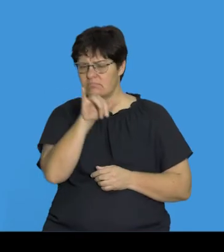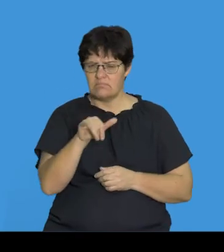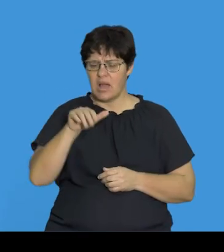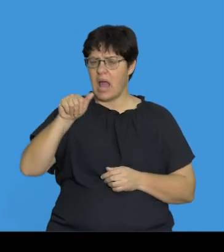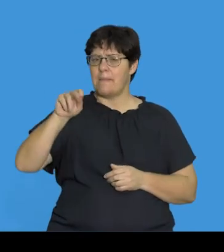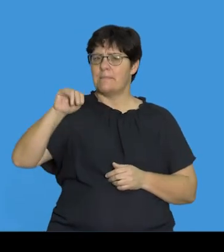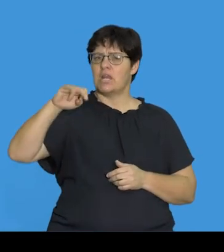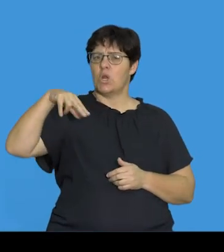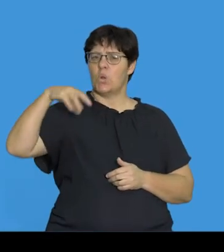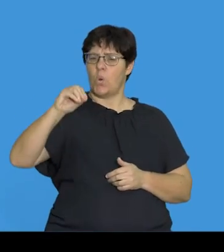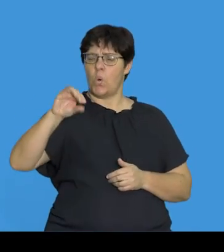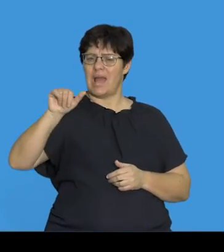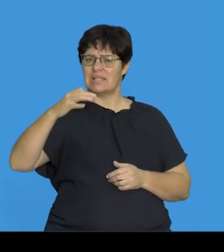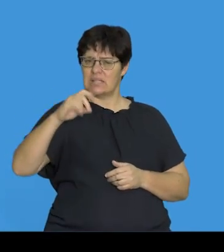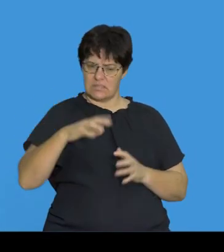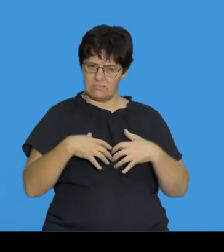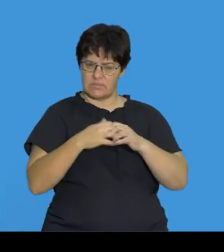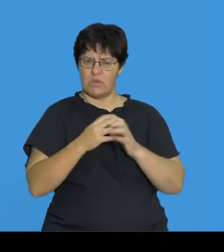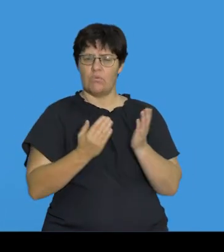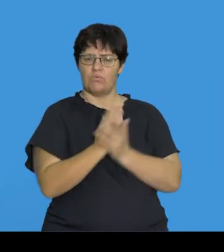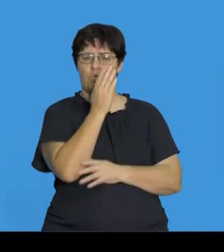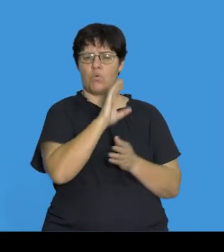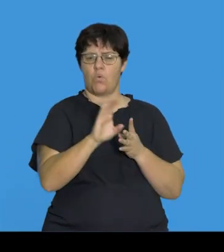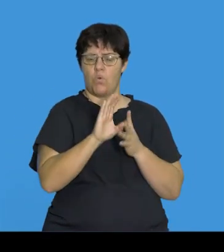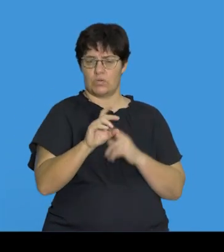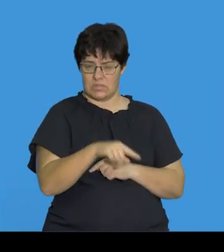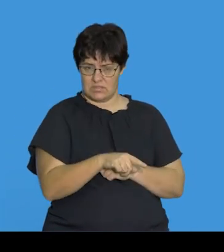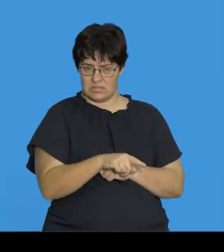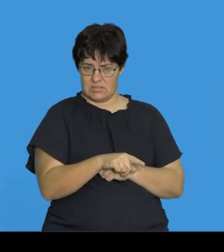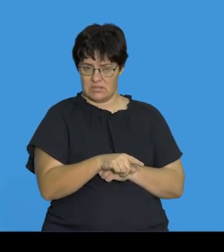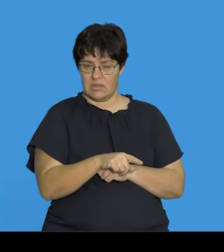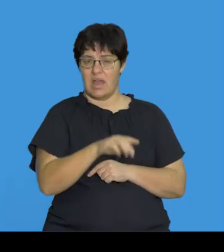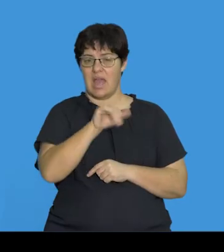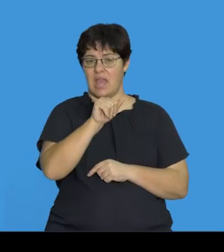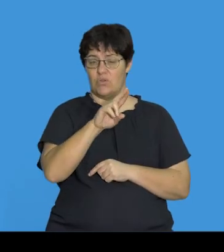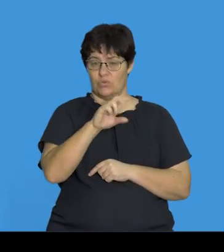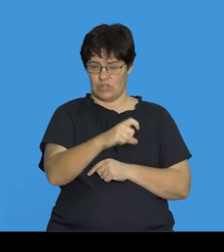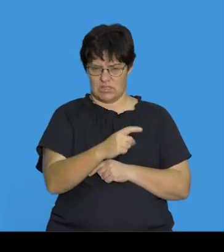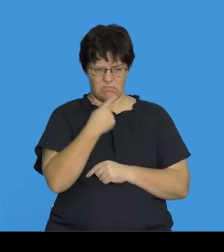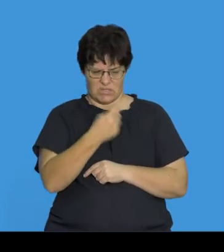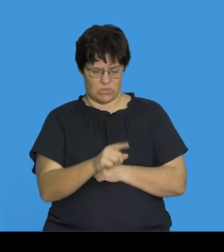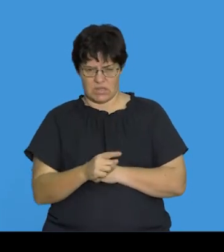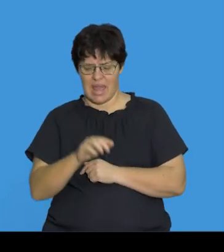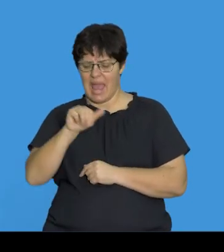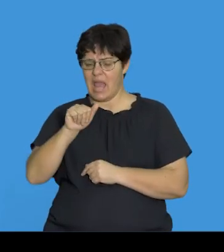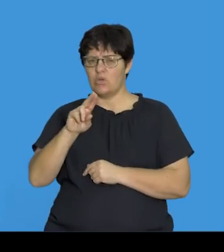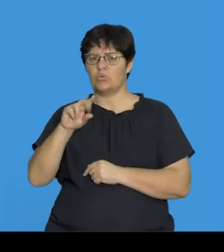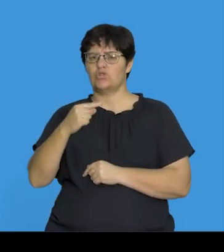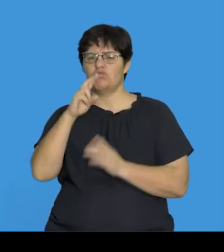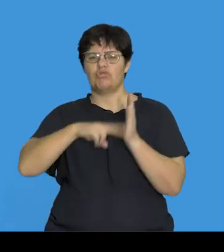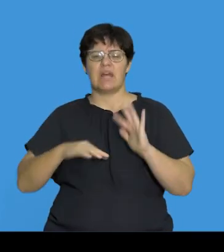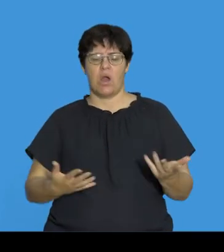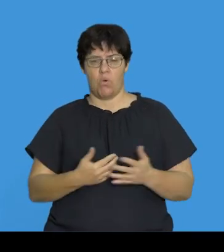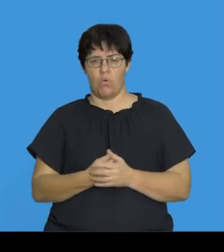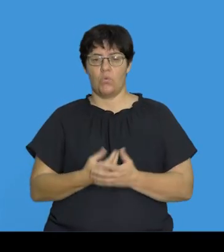amino acid that is configured by or coded for by AUG. How do we read AUG? So